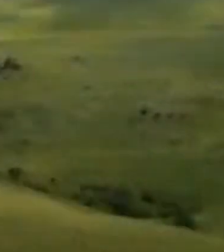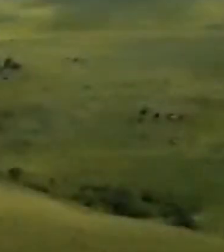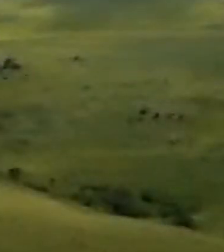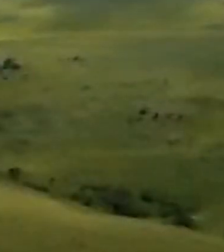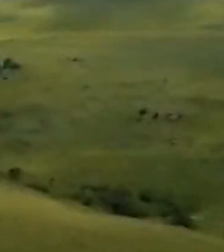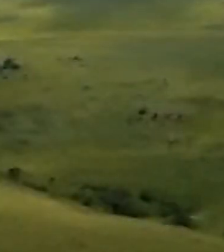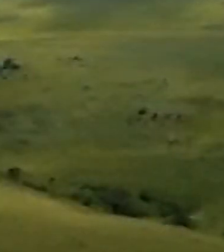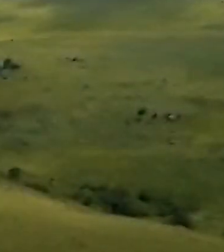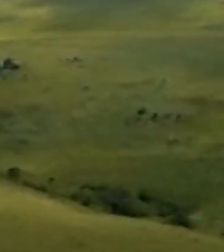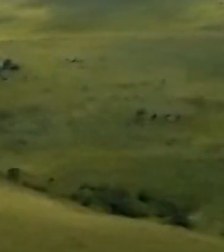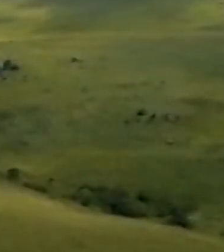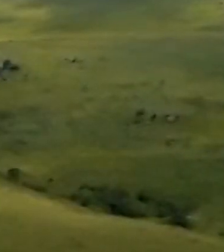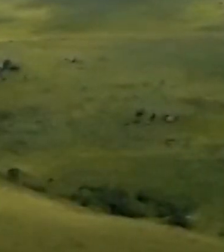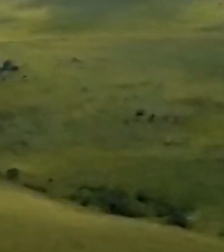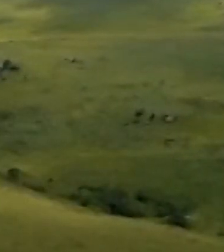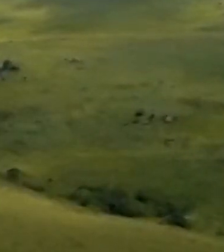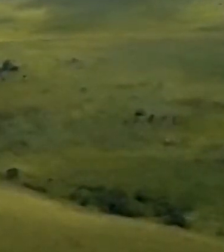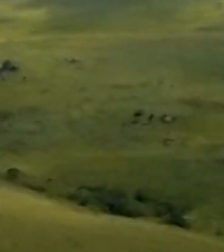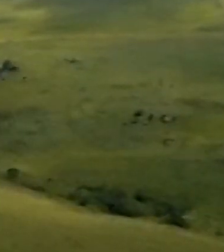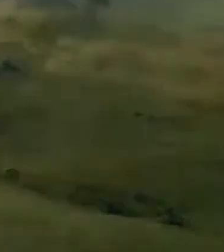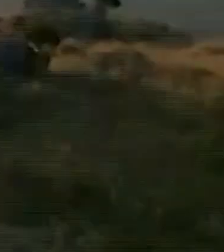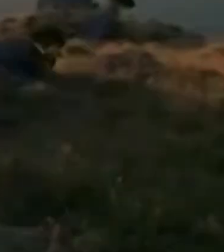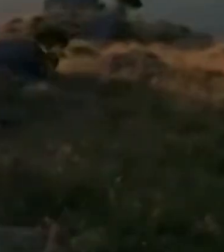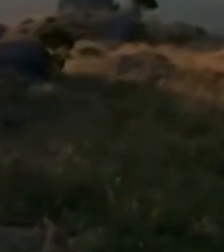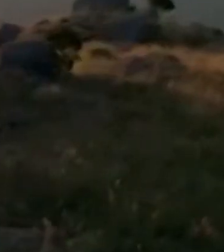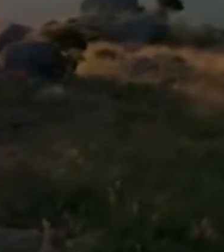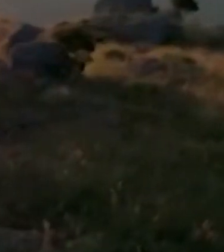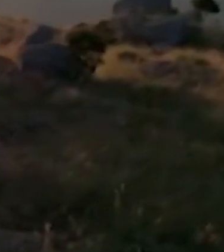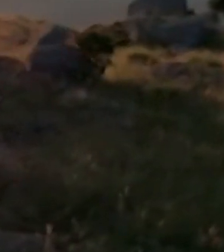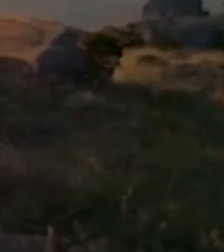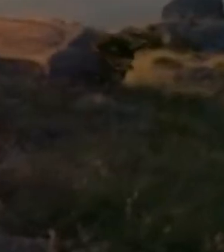When you choose your adventures, you do so with an open